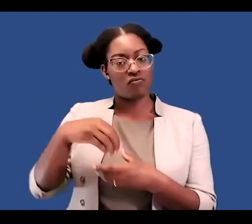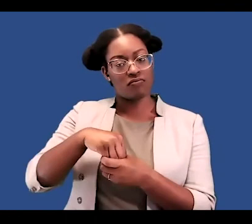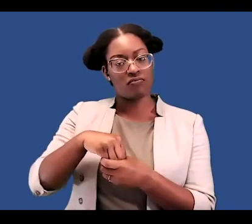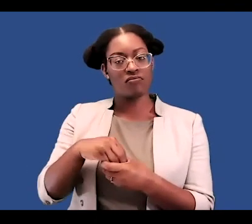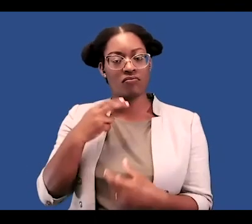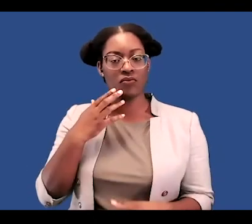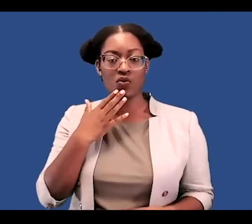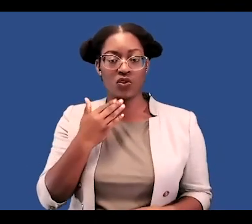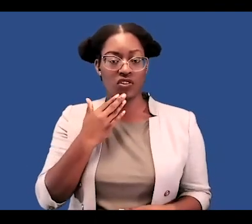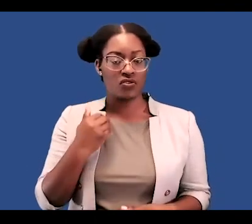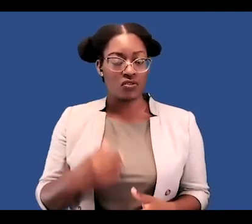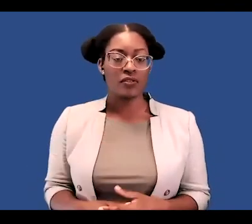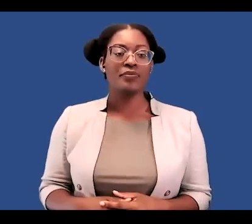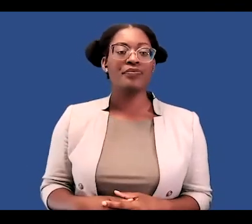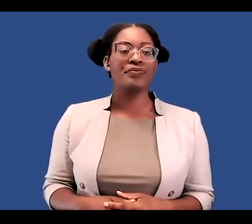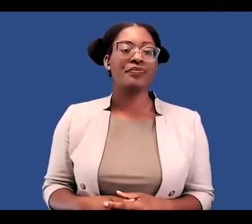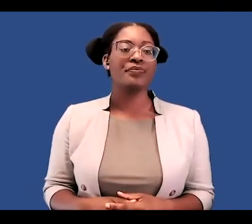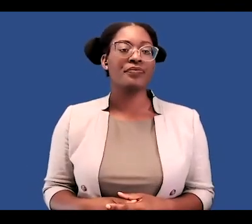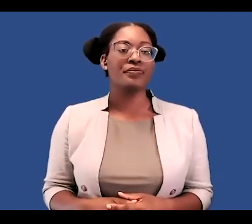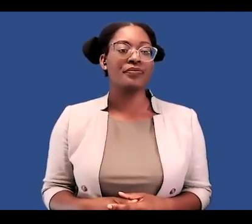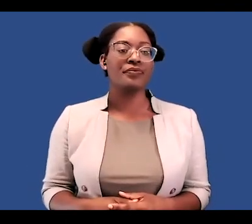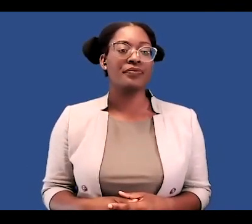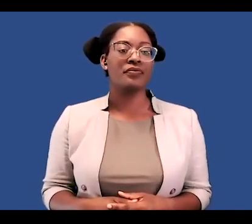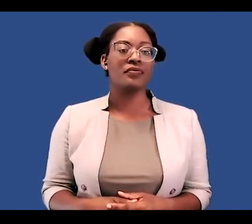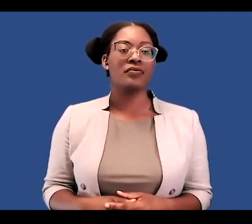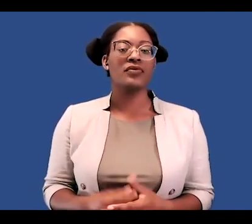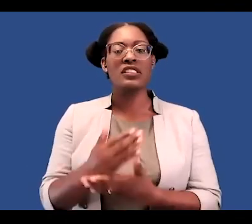medicine, and so it actually like